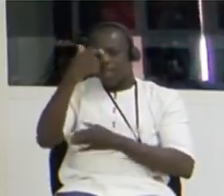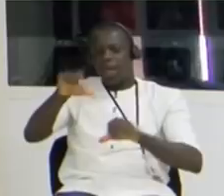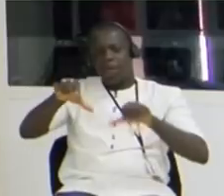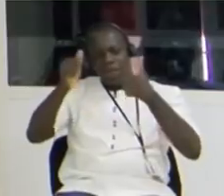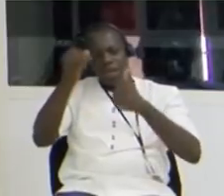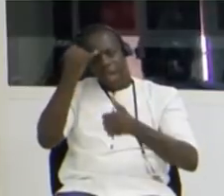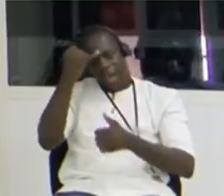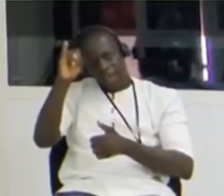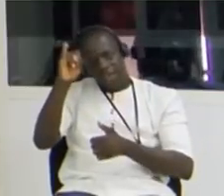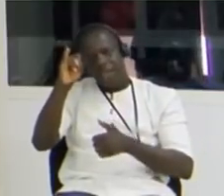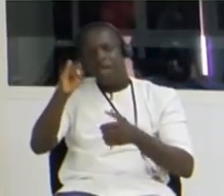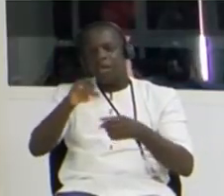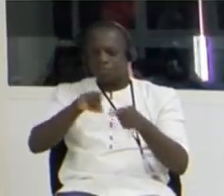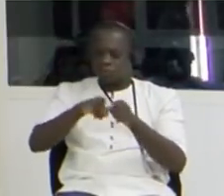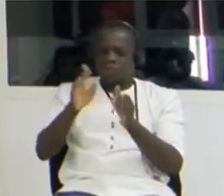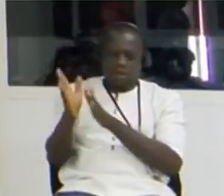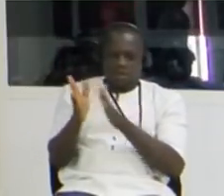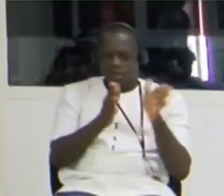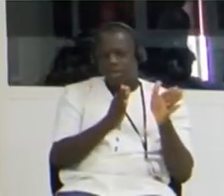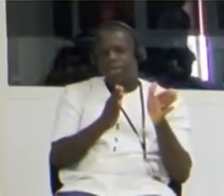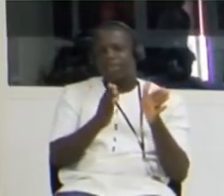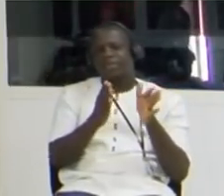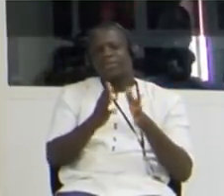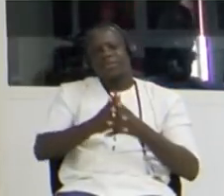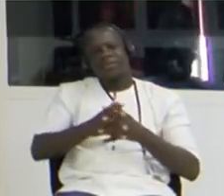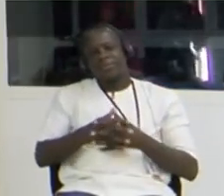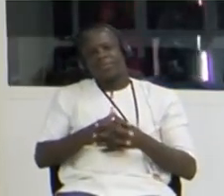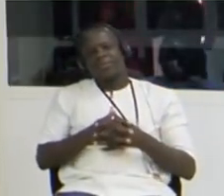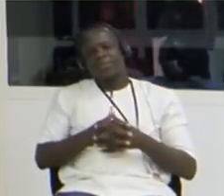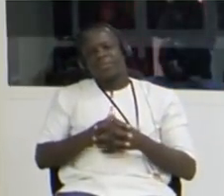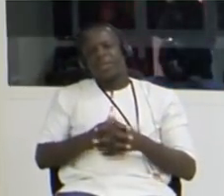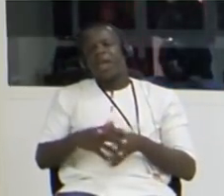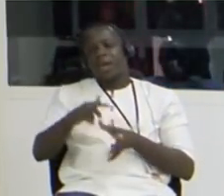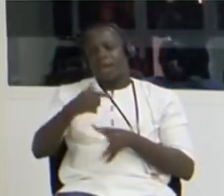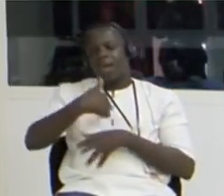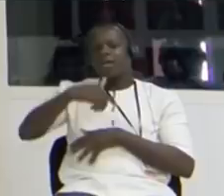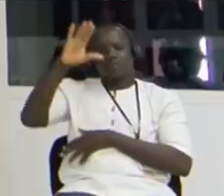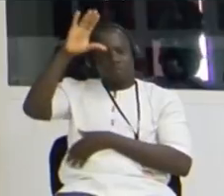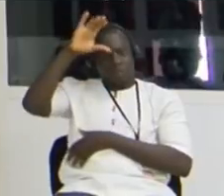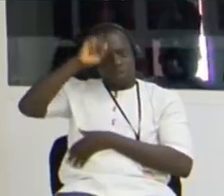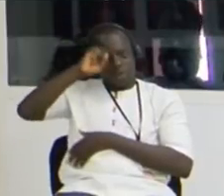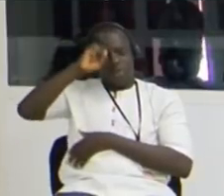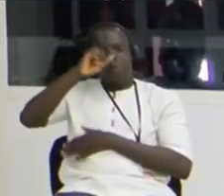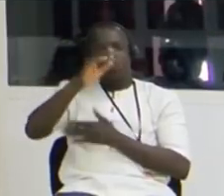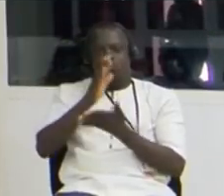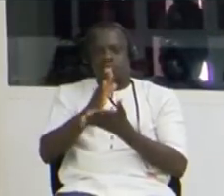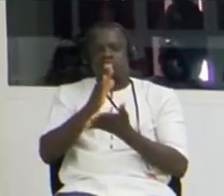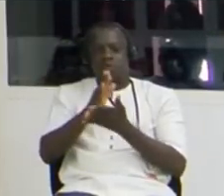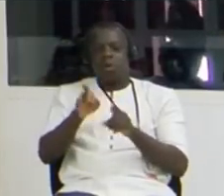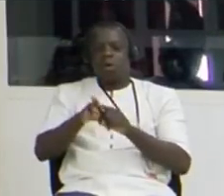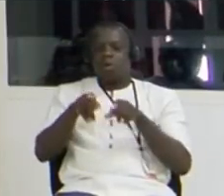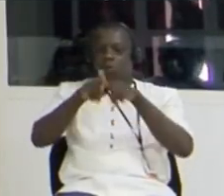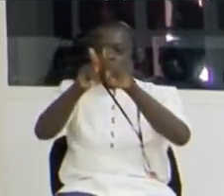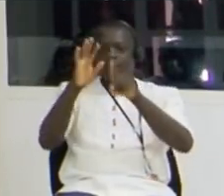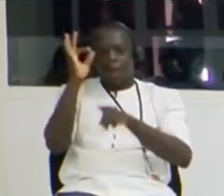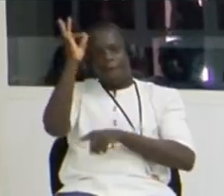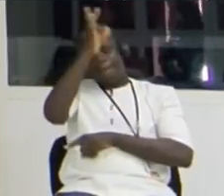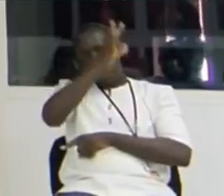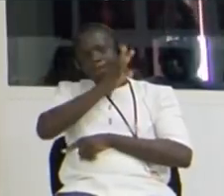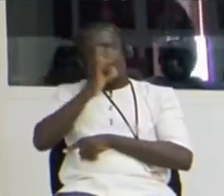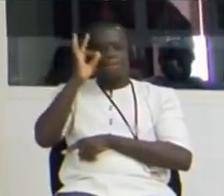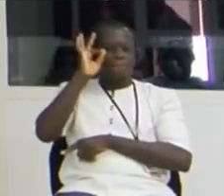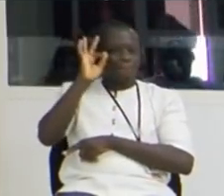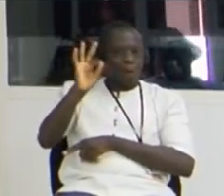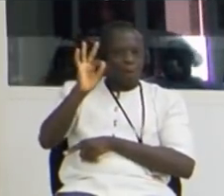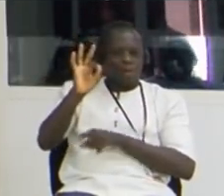think that would be a good idea. And I understand the fact that with beauty pageants, what would